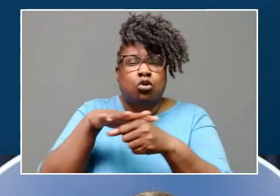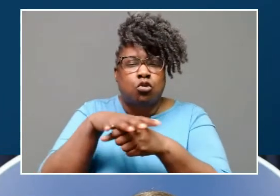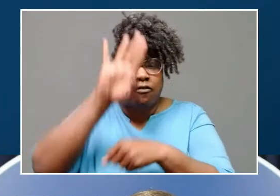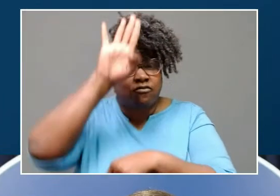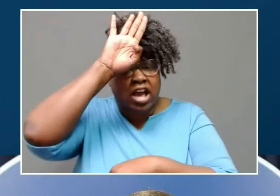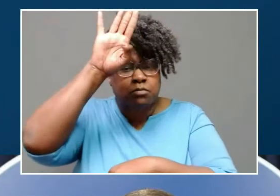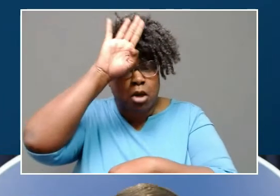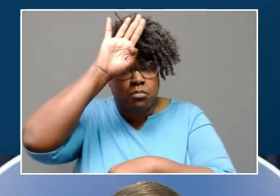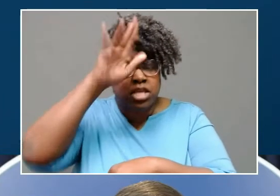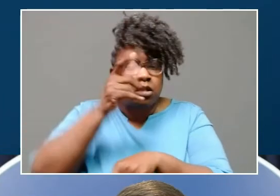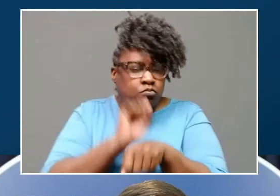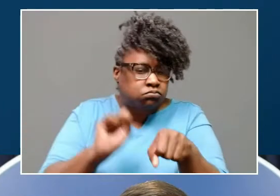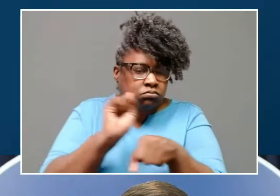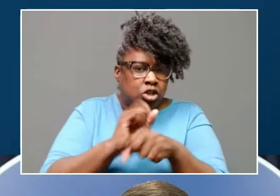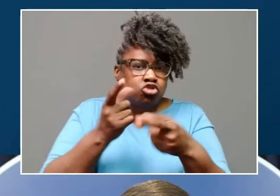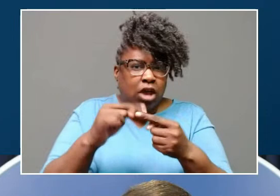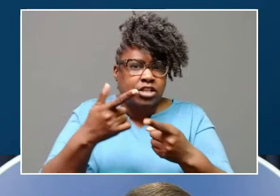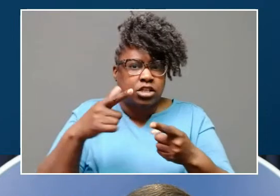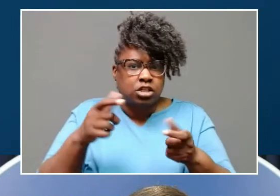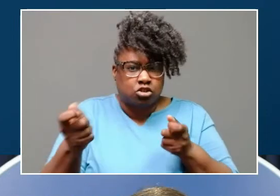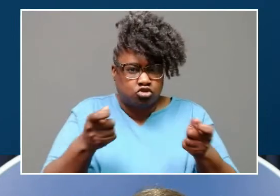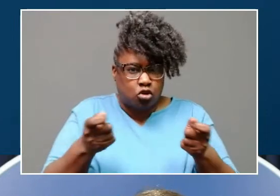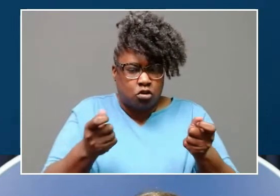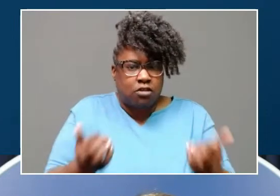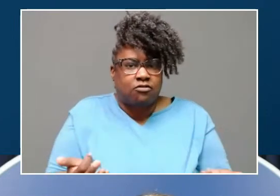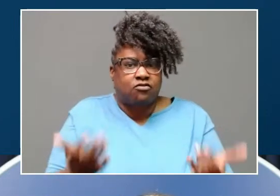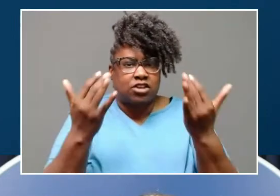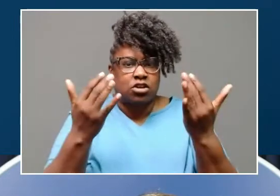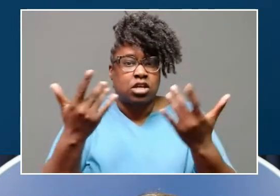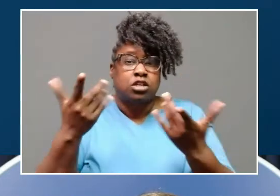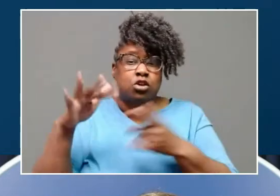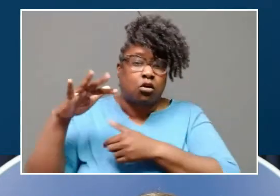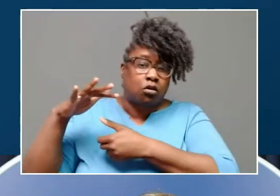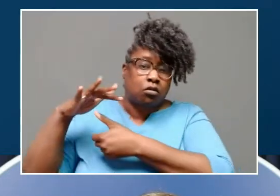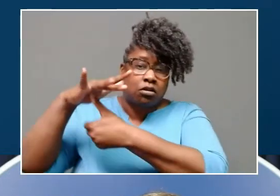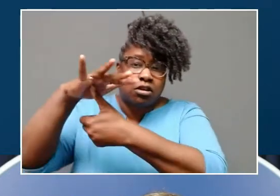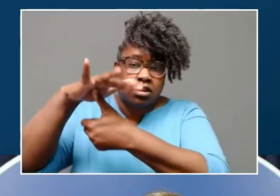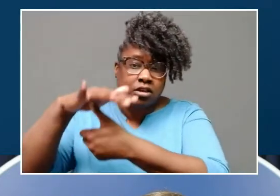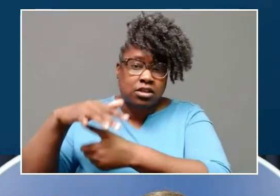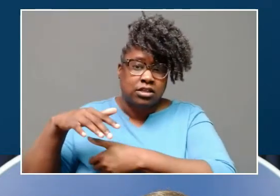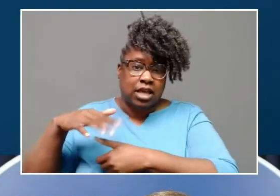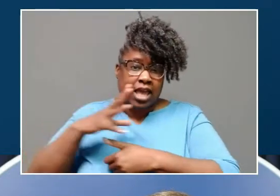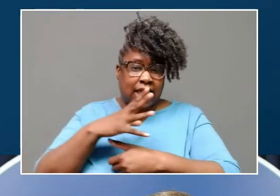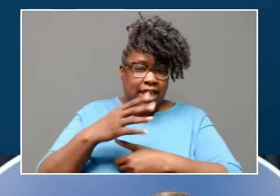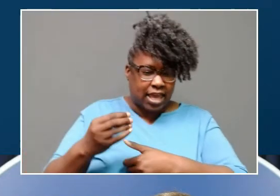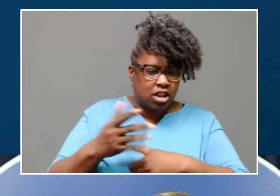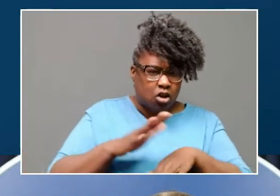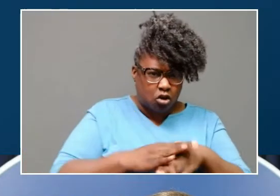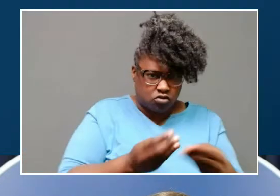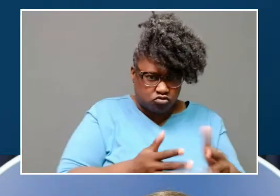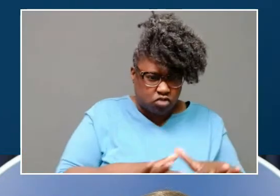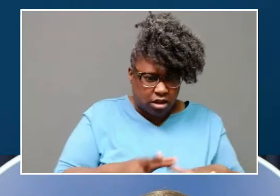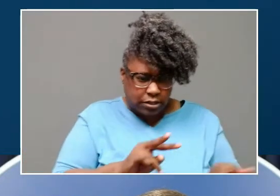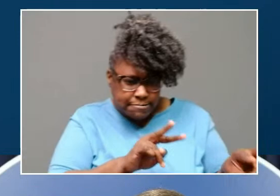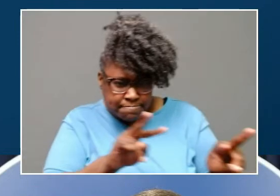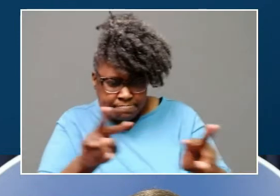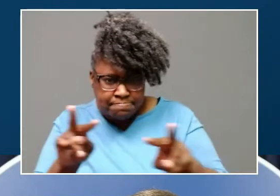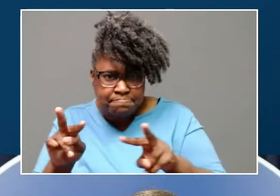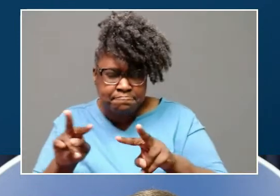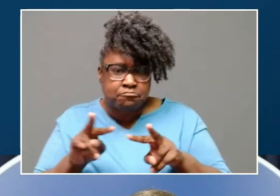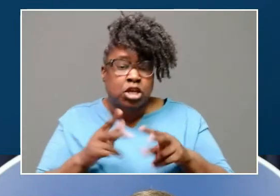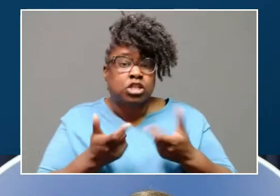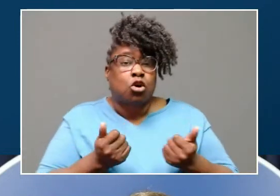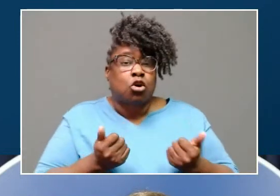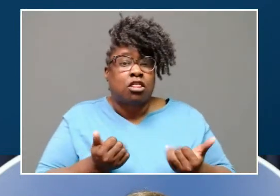using multiple engines and aerial resources. Winds on Tuesday pushed the fire over the containment lines into more